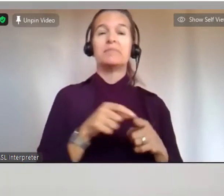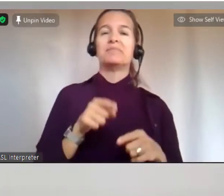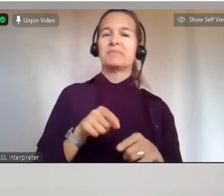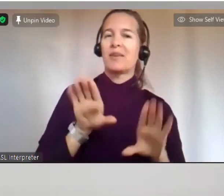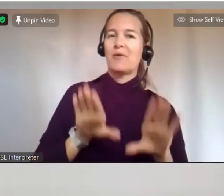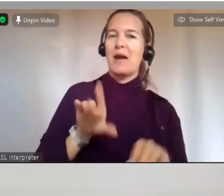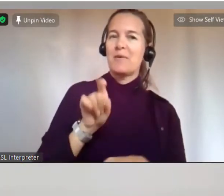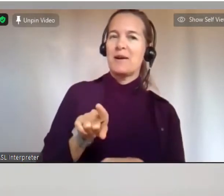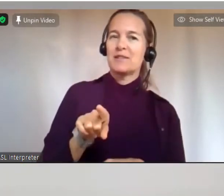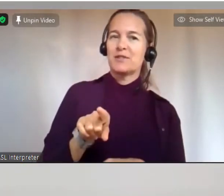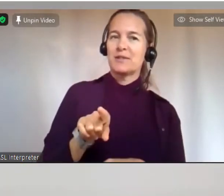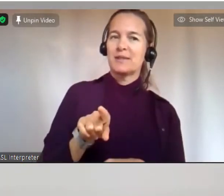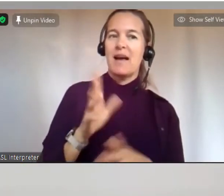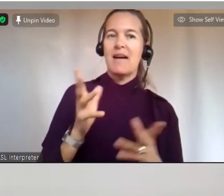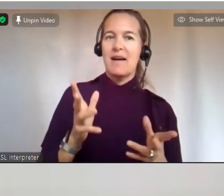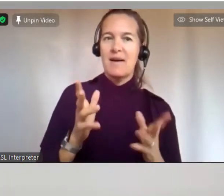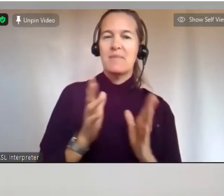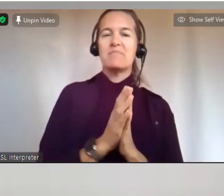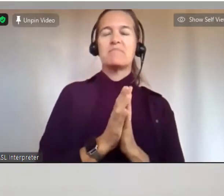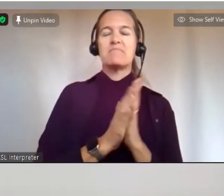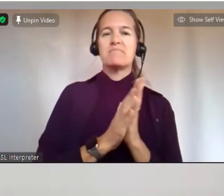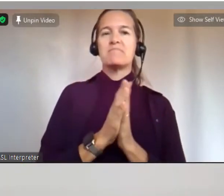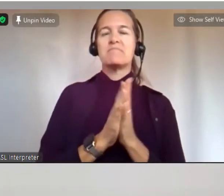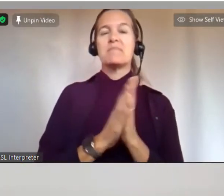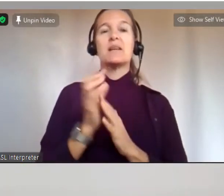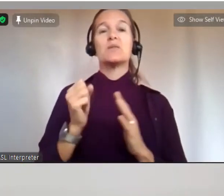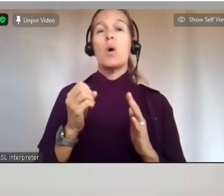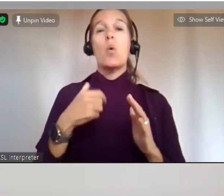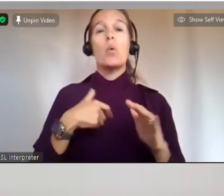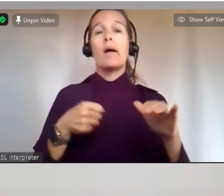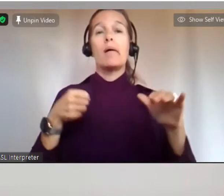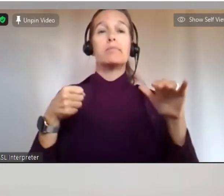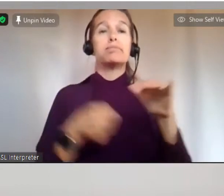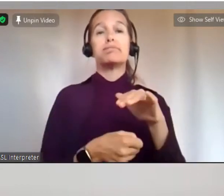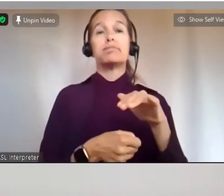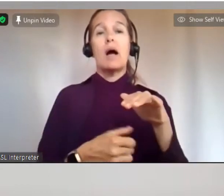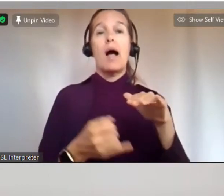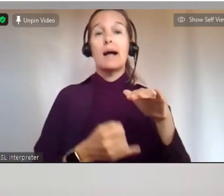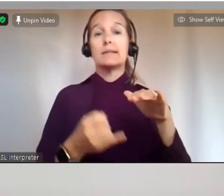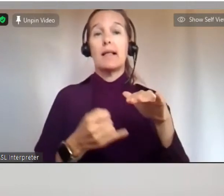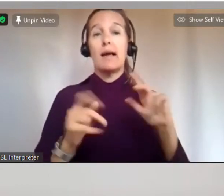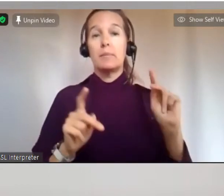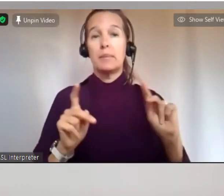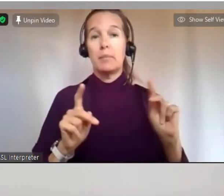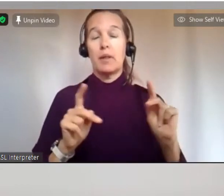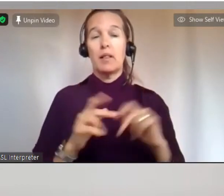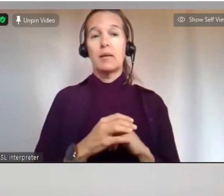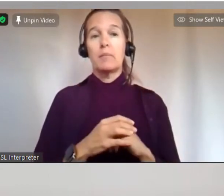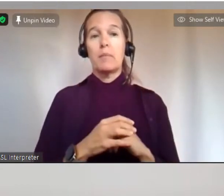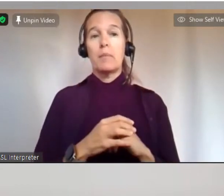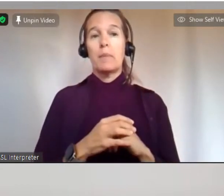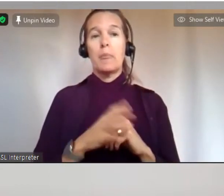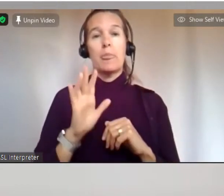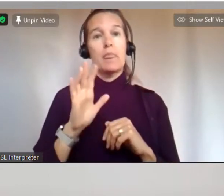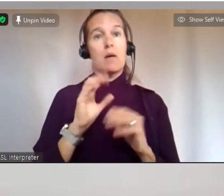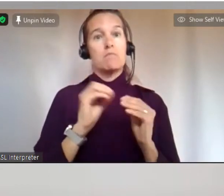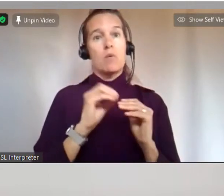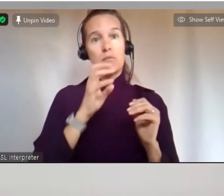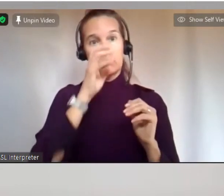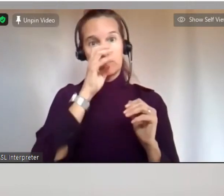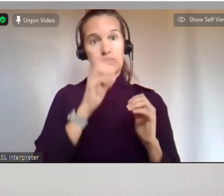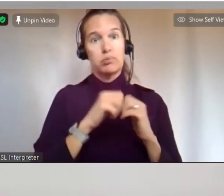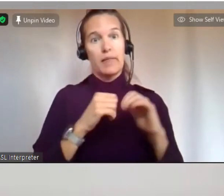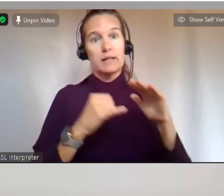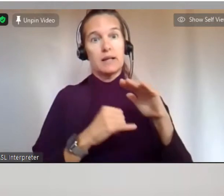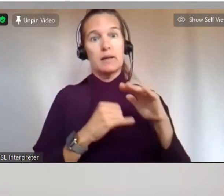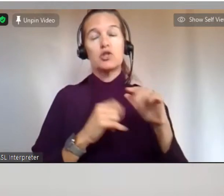question. So we isolate people, and it's more difficult to be under isolation, but we